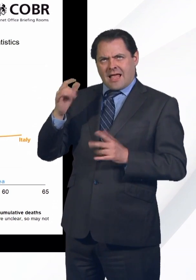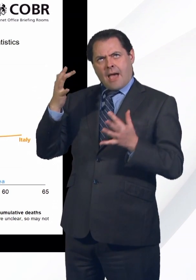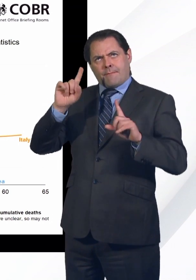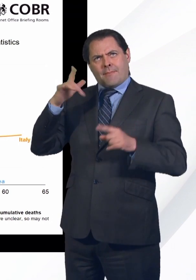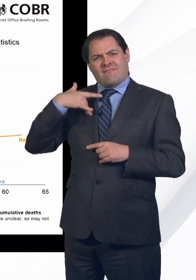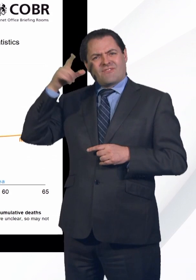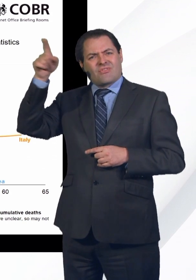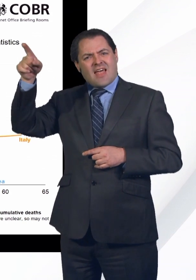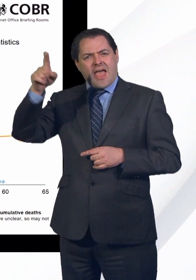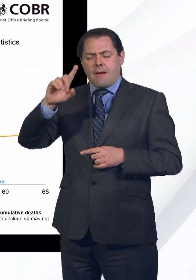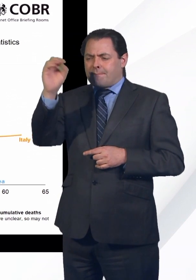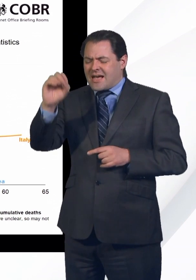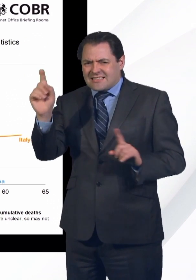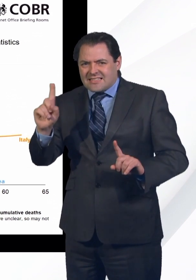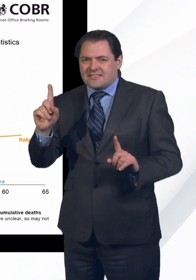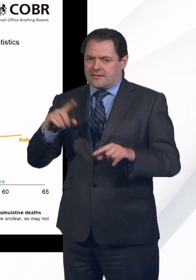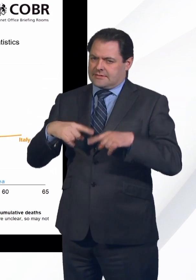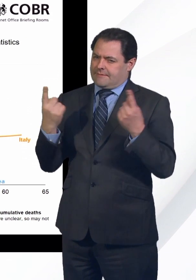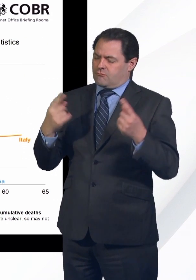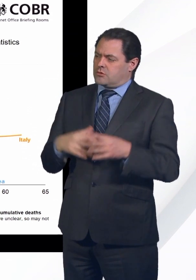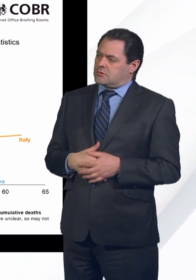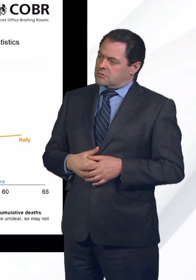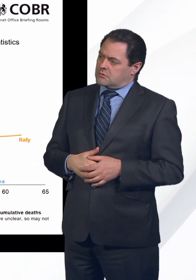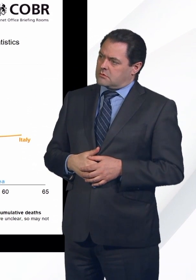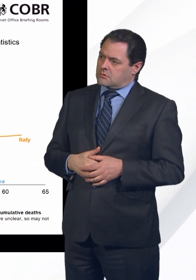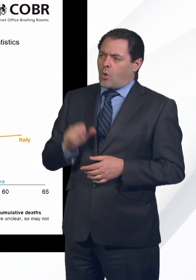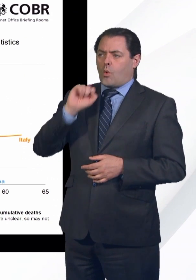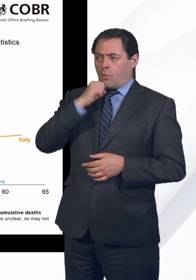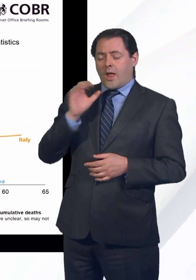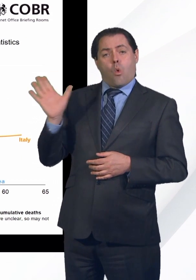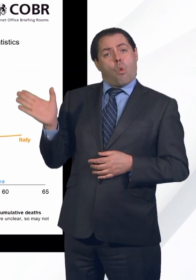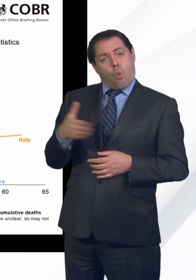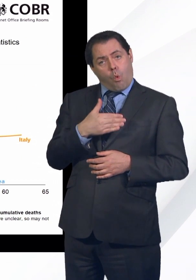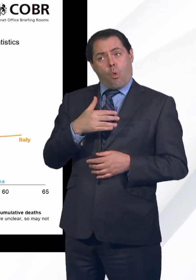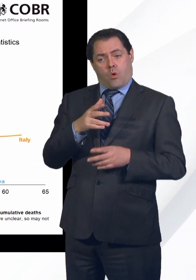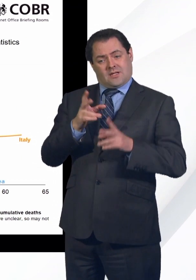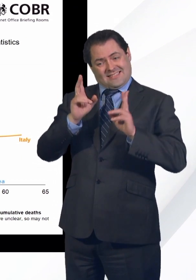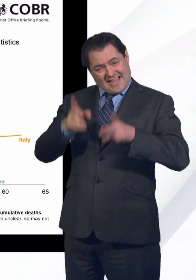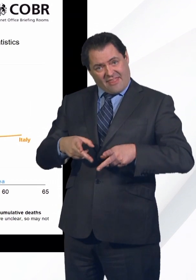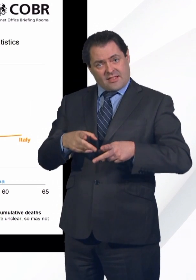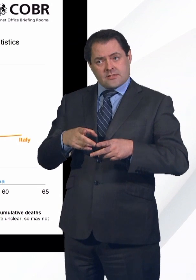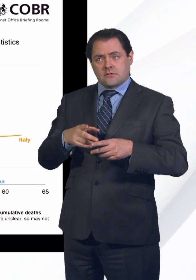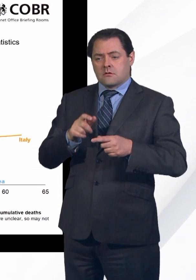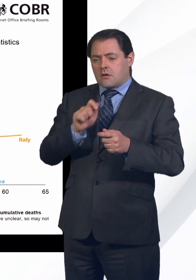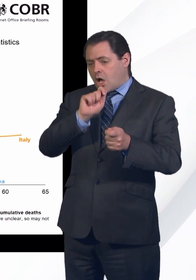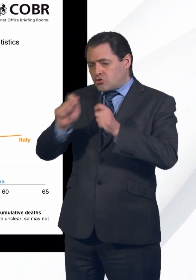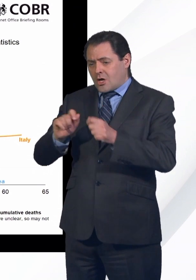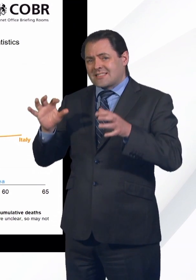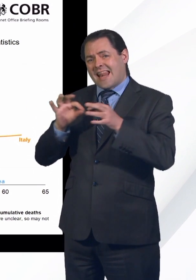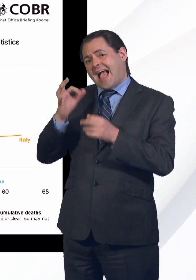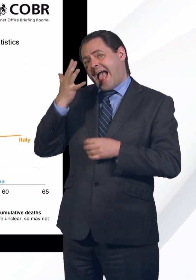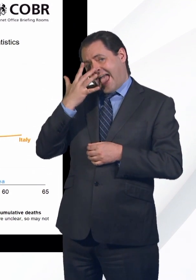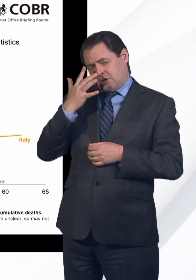time, be able to get all-cause, age-adjusted excess mortality for many of the countries on this